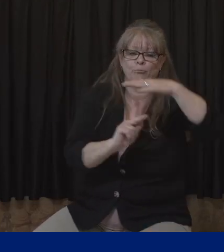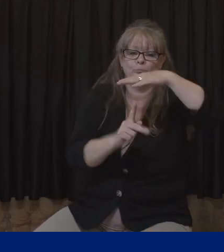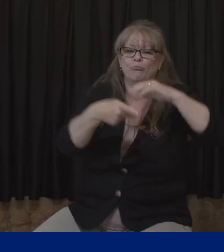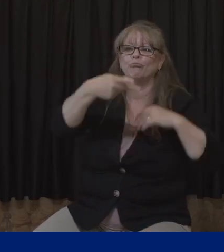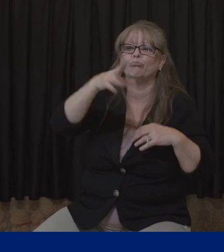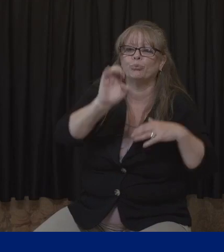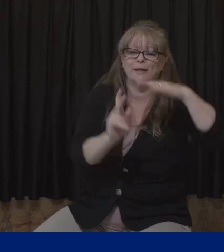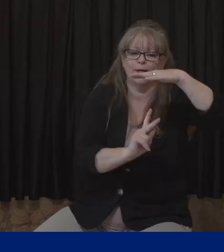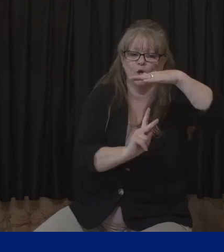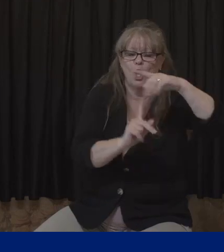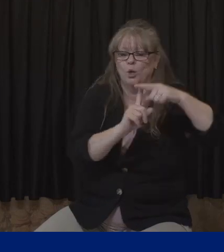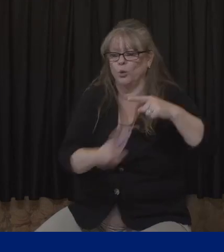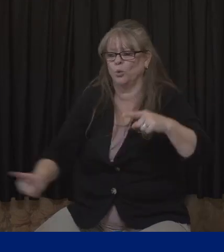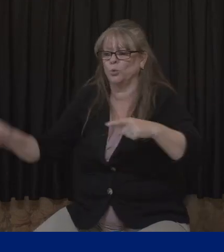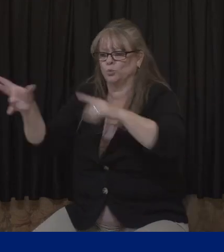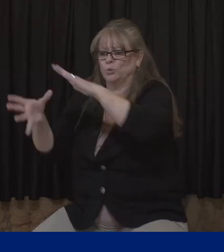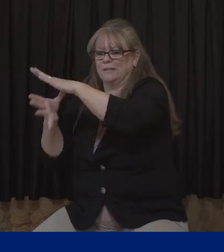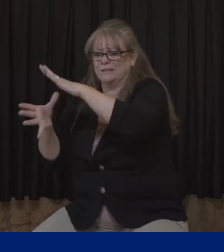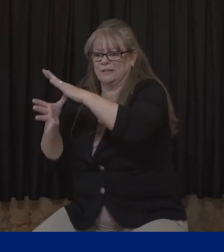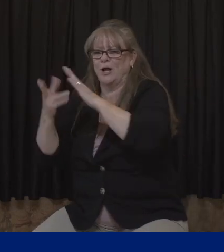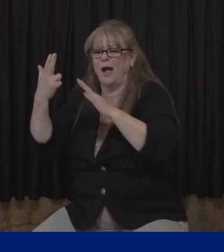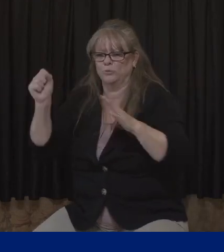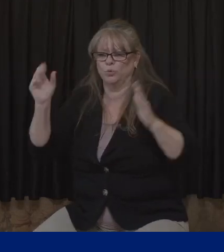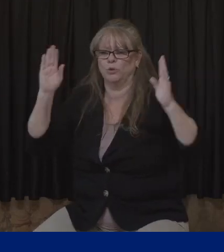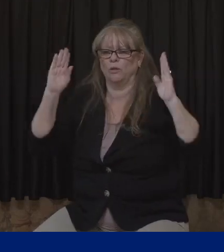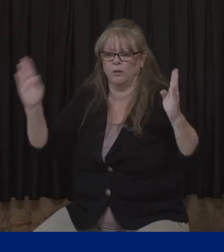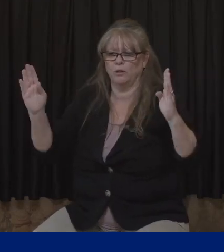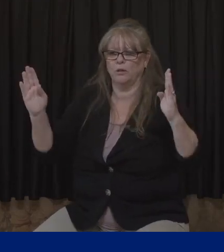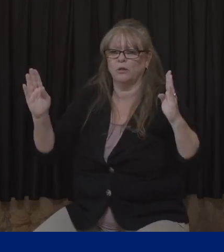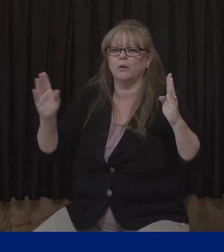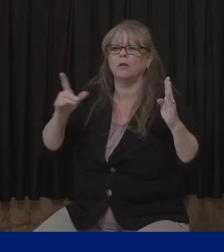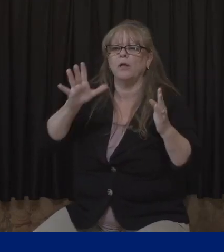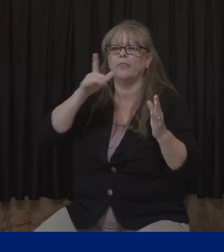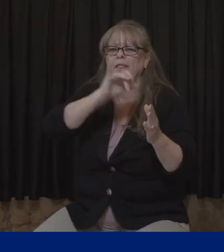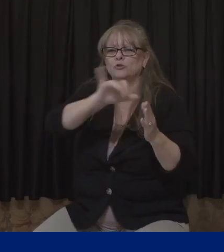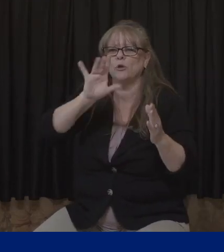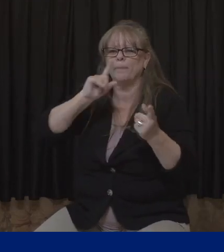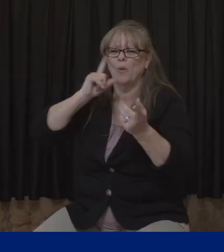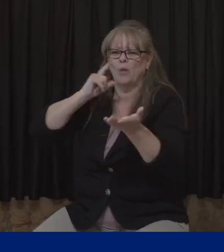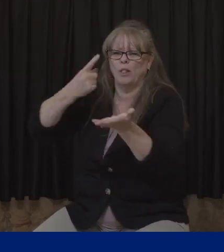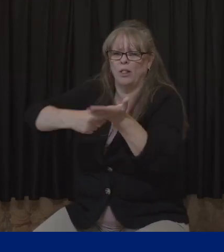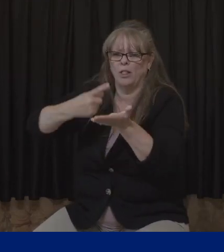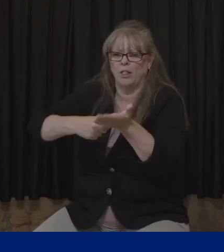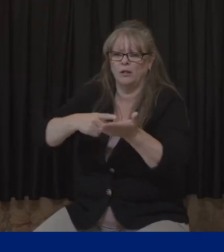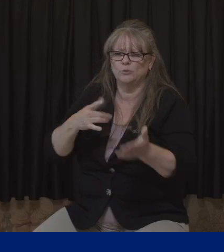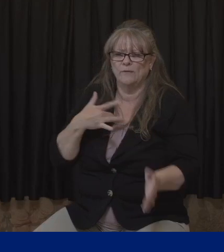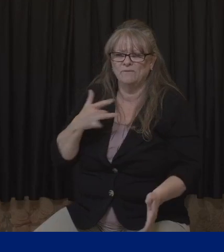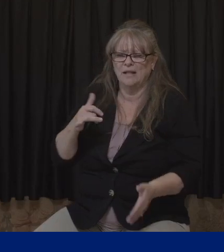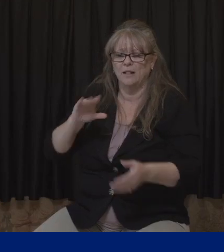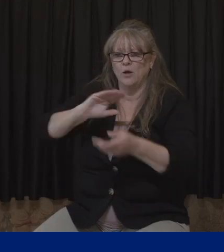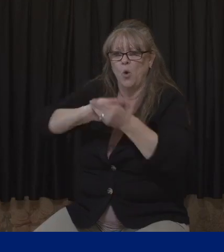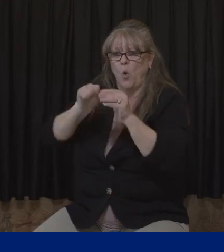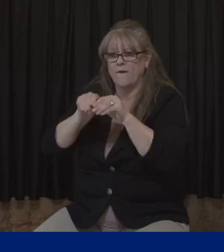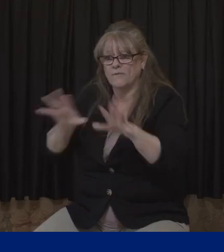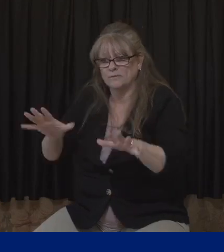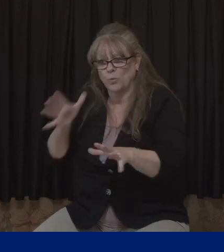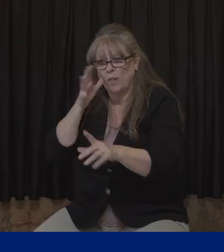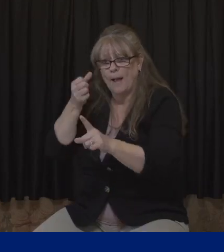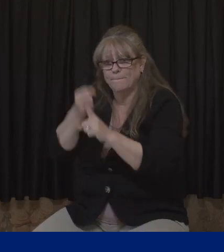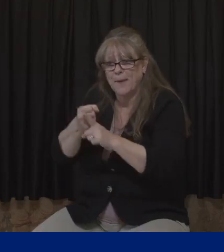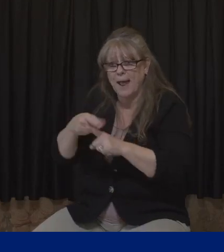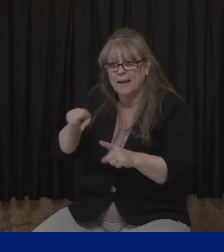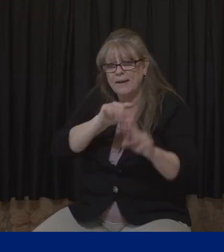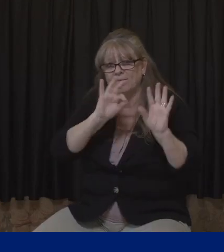COVID crisis will affect the total count in education. It's certainly possible that some families will choose to homeschool next year that didn't this